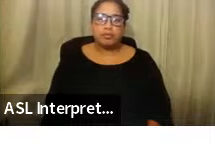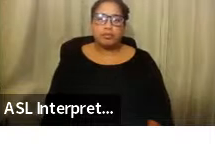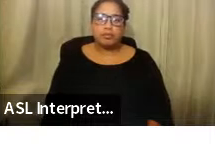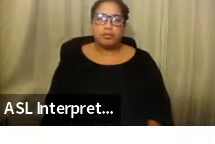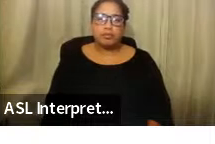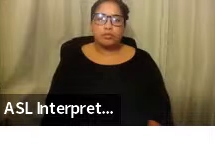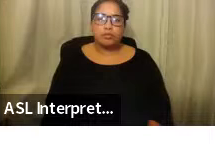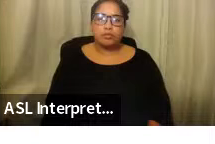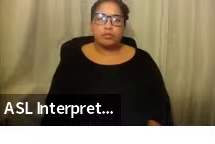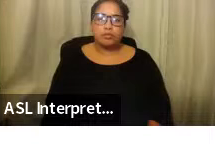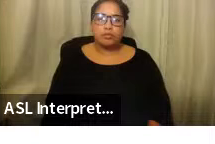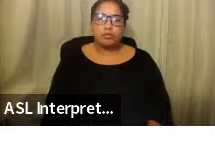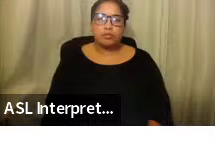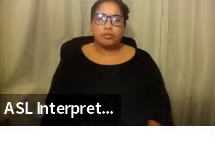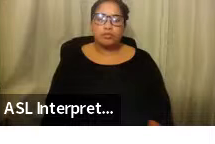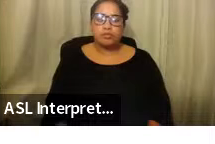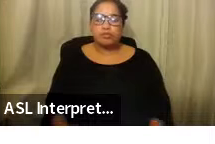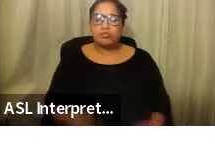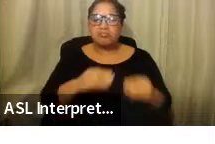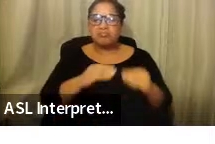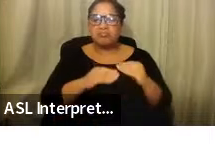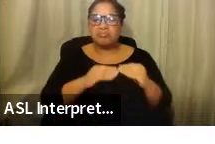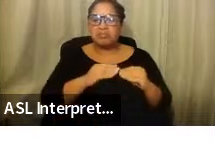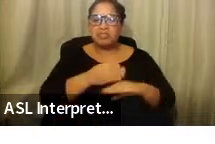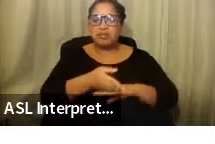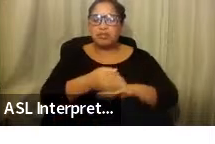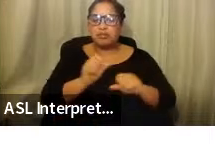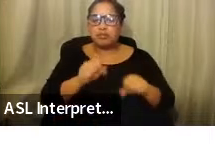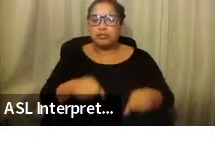We can do some post-production editing, Laurie.